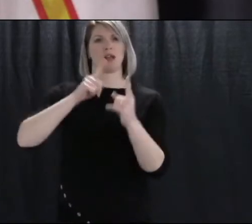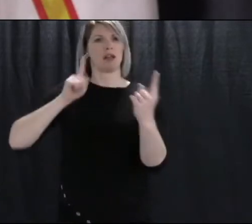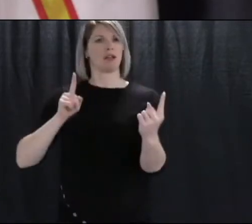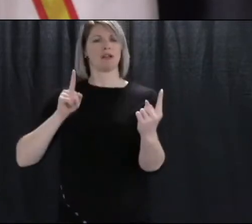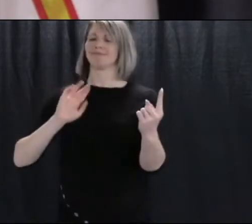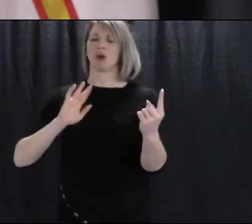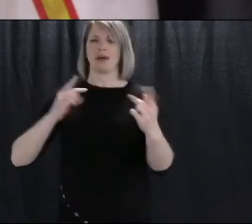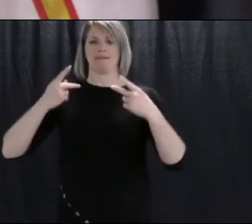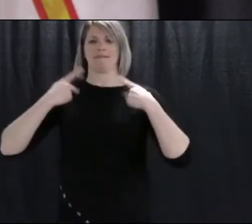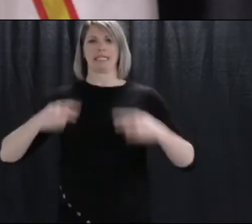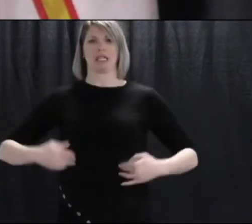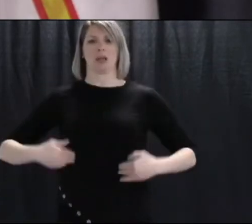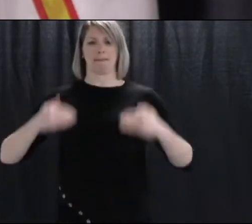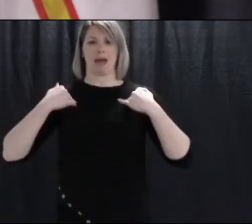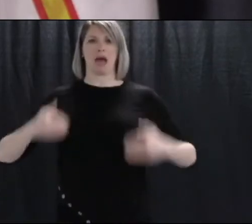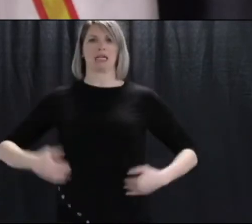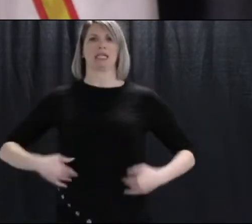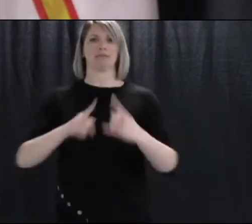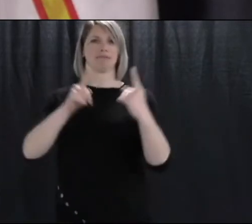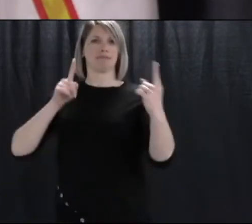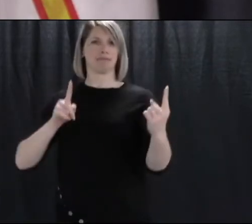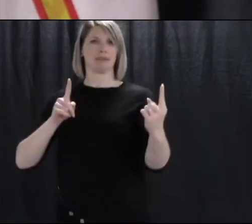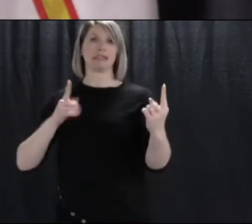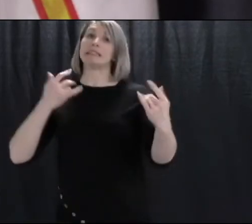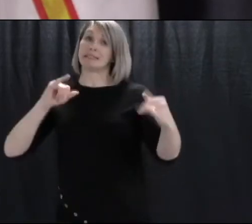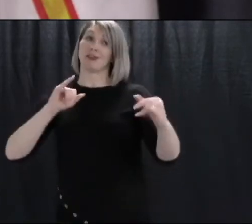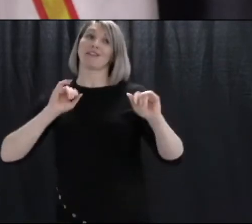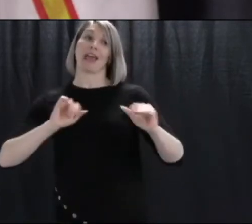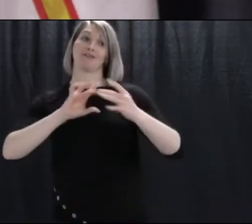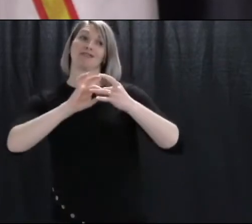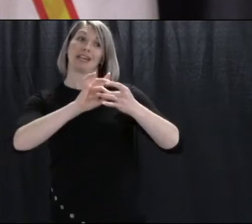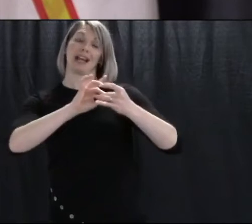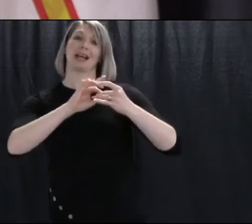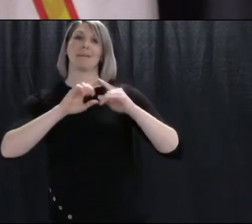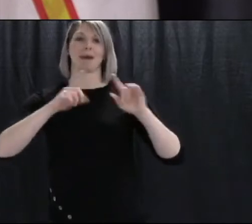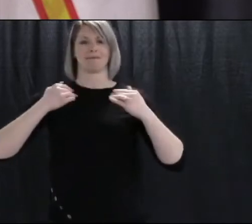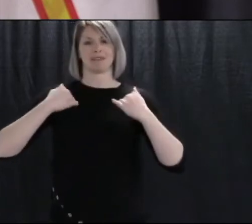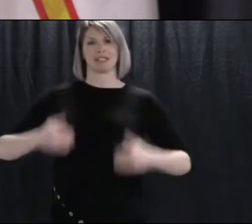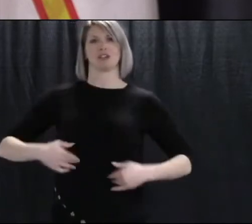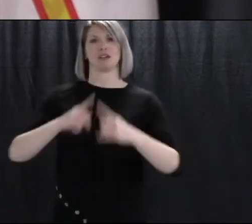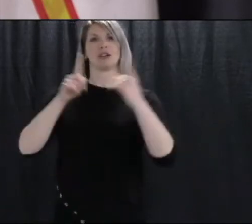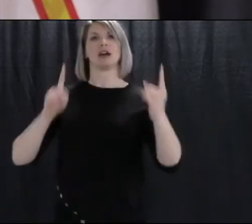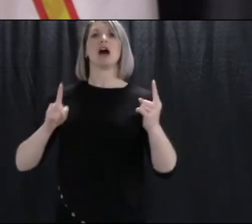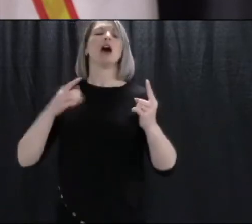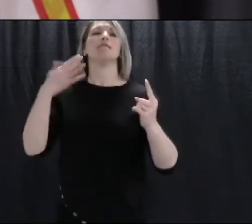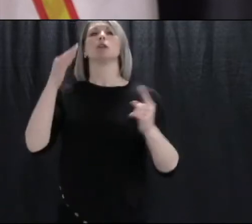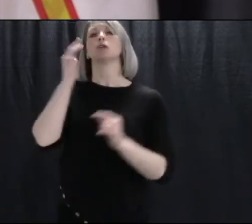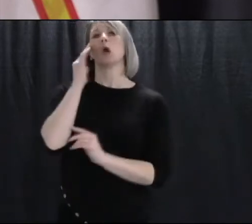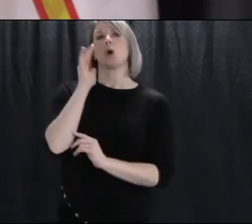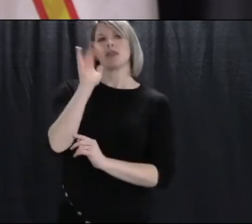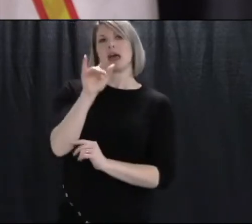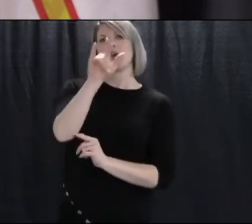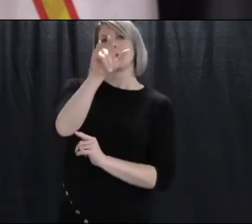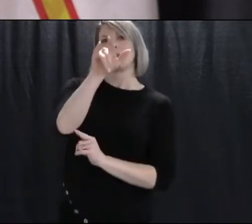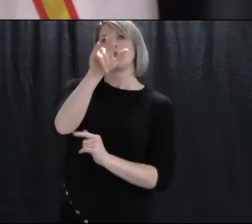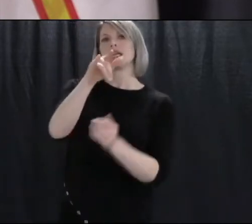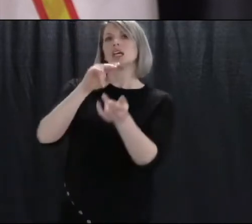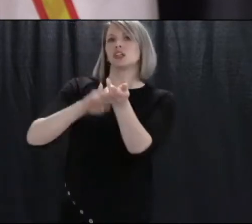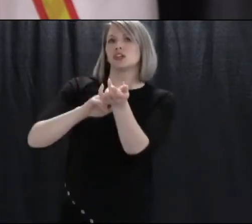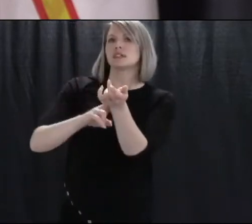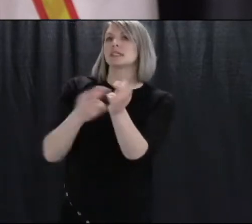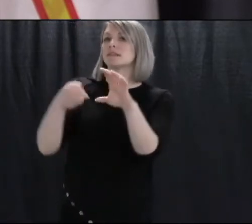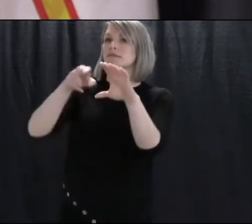provisions made within the with the airlines. I understand some of them are even putting nurses on board. So really to not